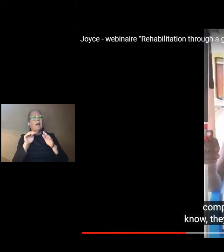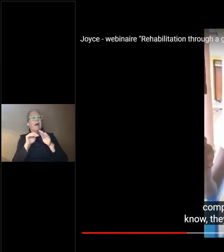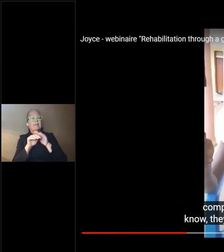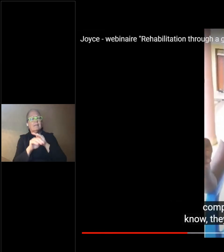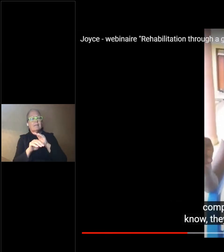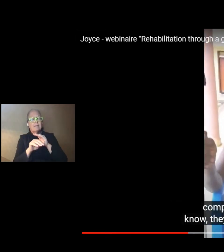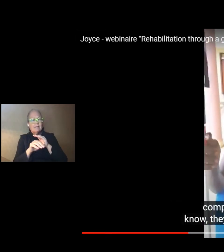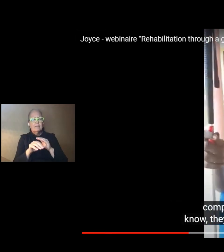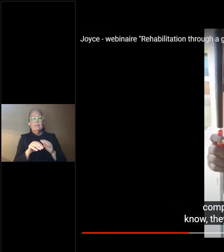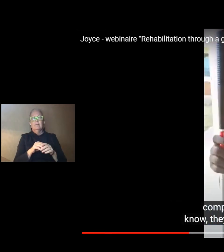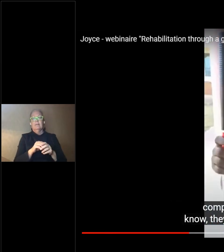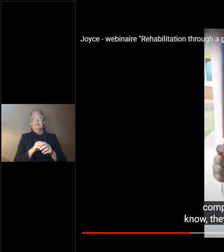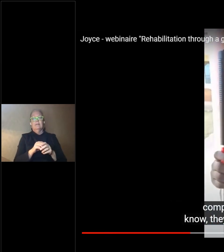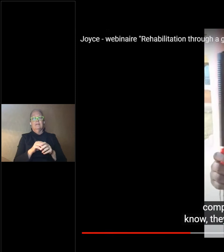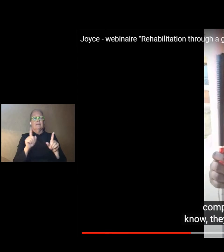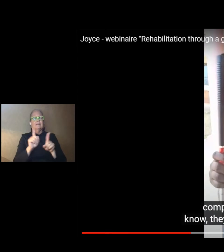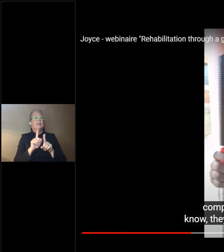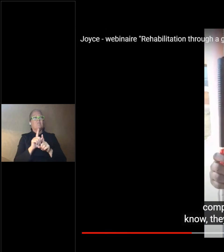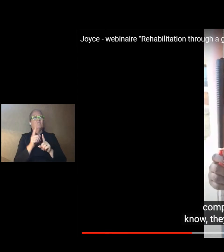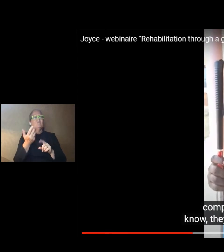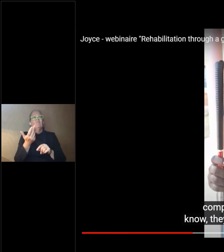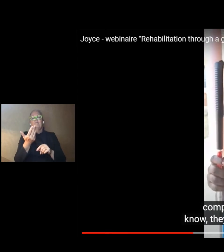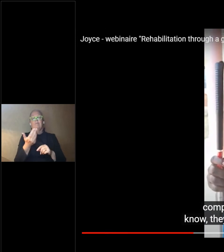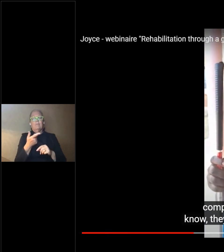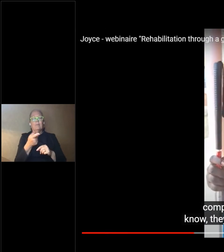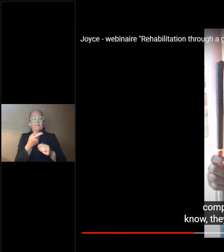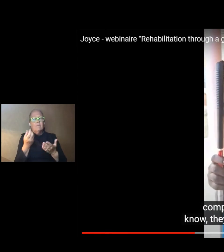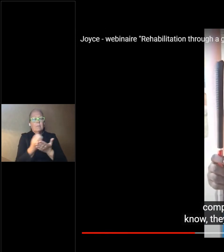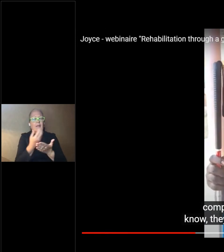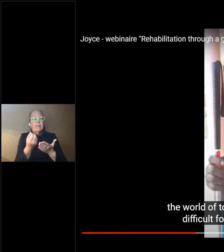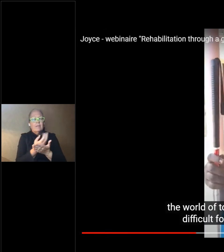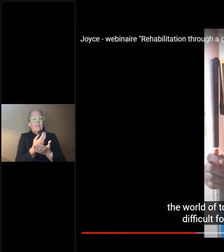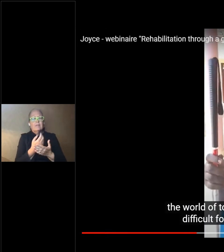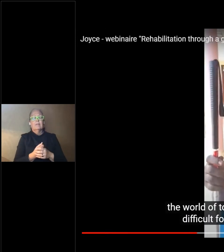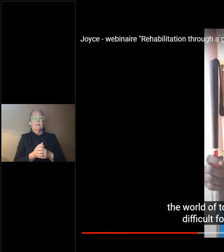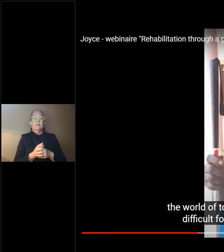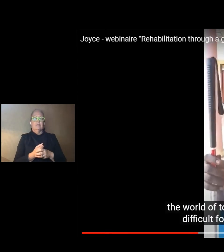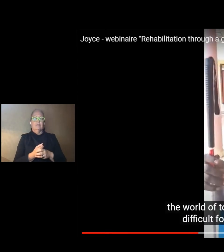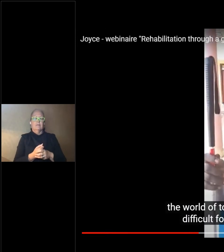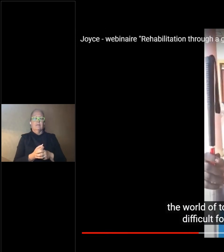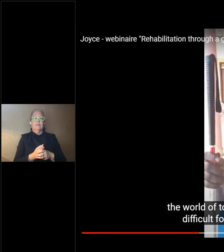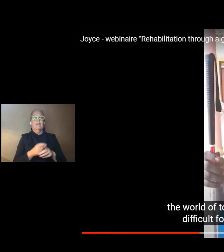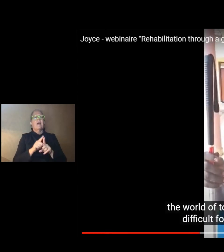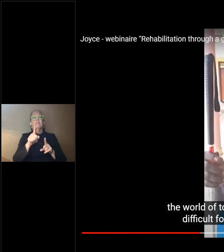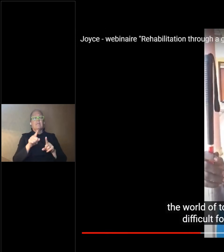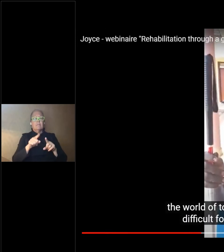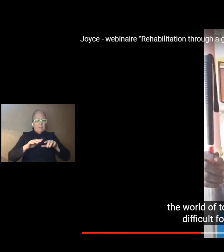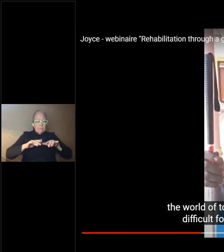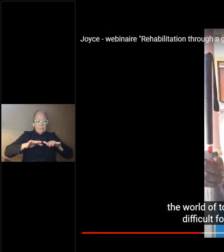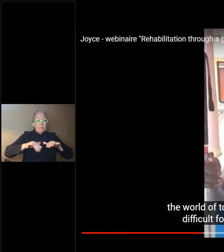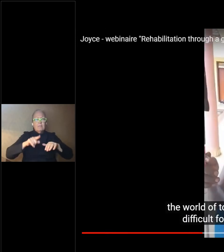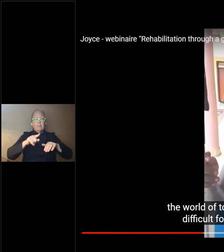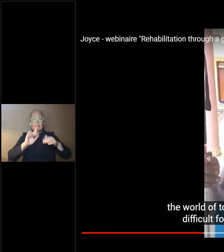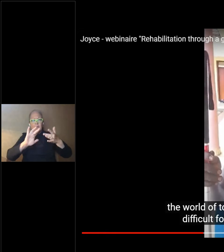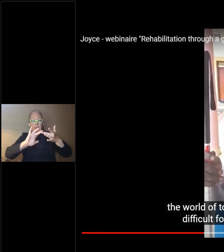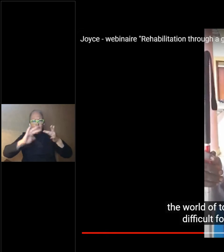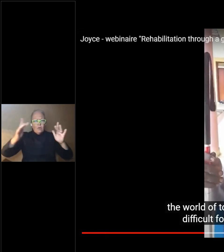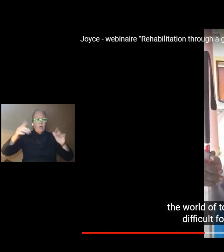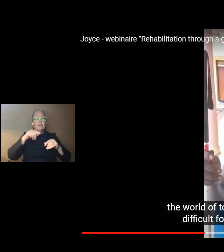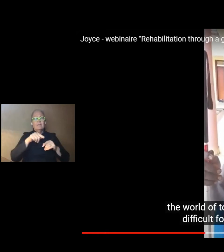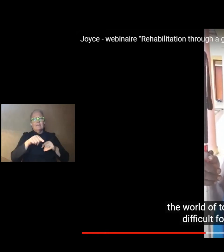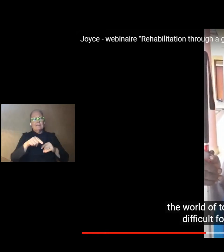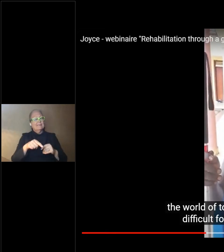to computers. Sometimes they miss information because the world of today technology. So it's difficult for